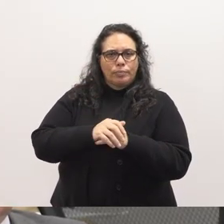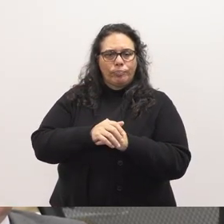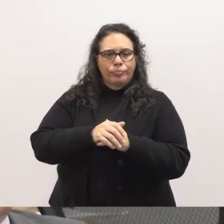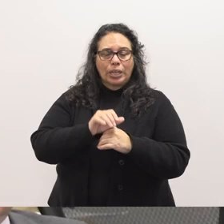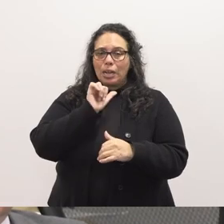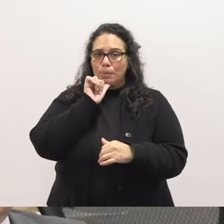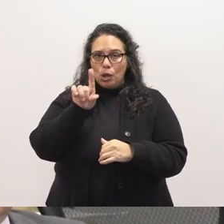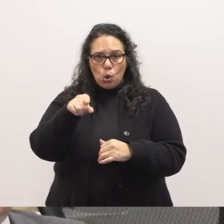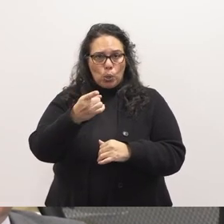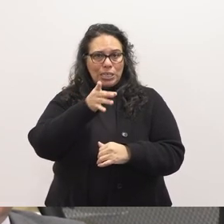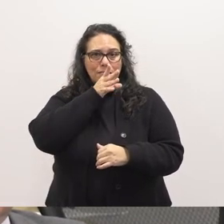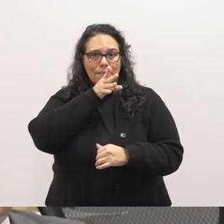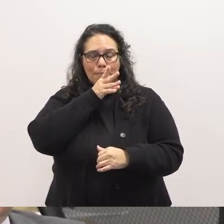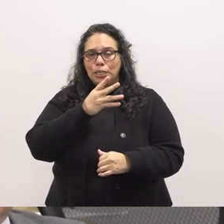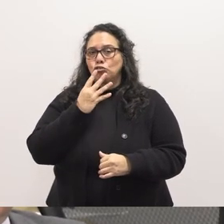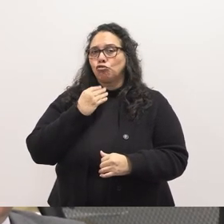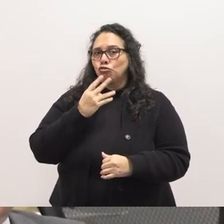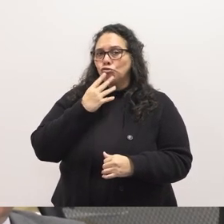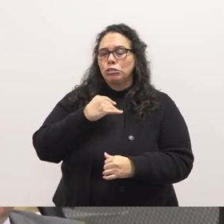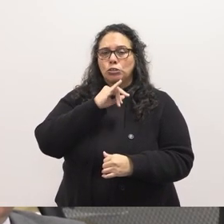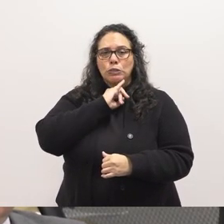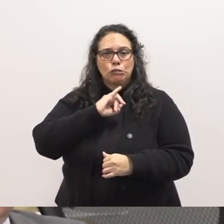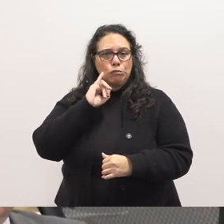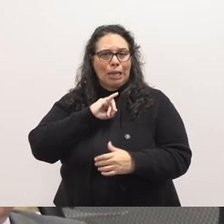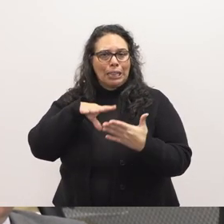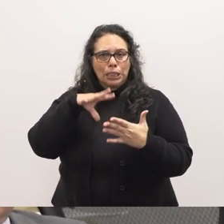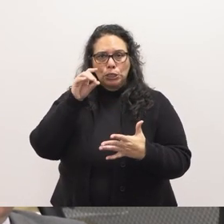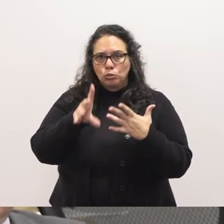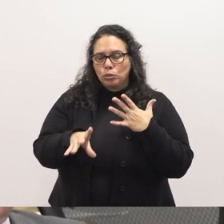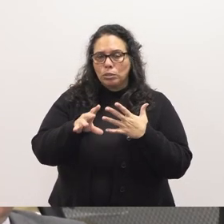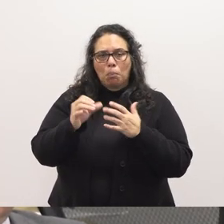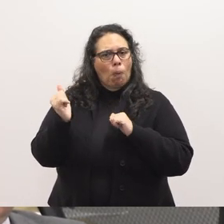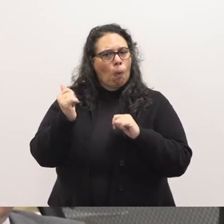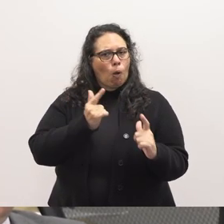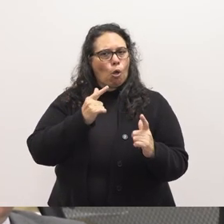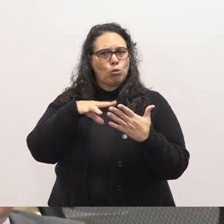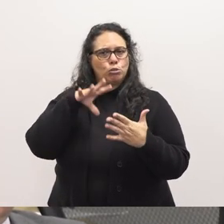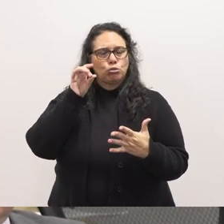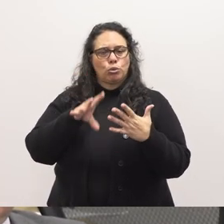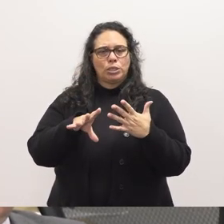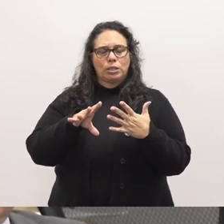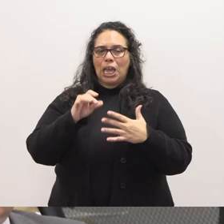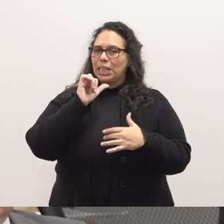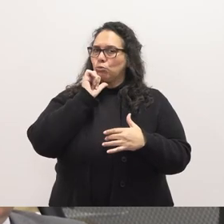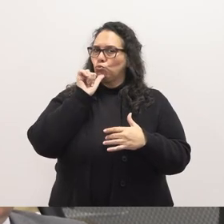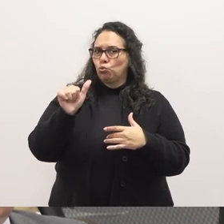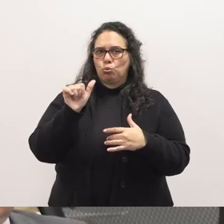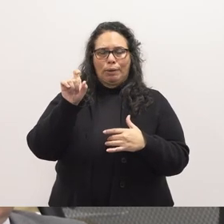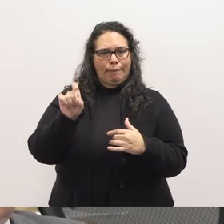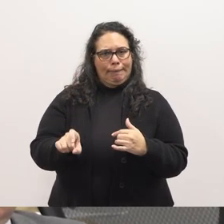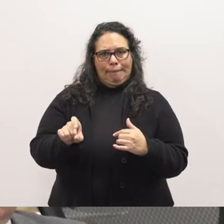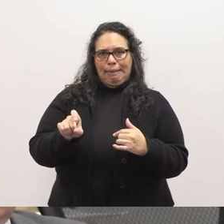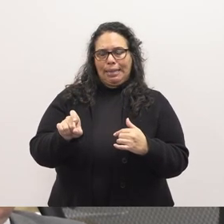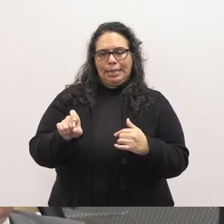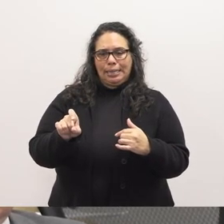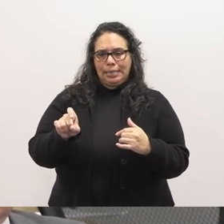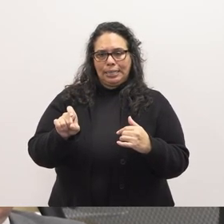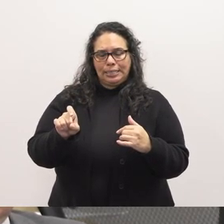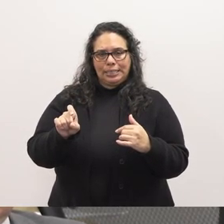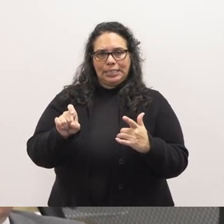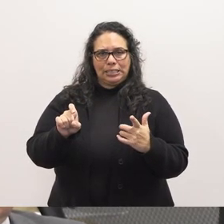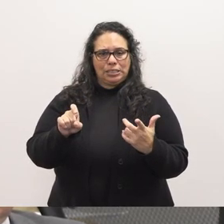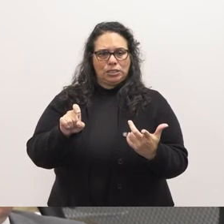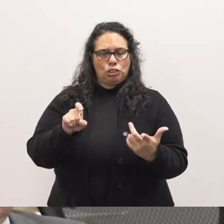not just talking about our Jewish or Israeli students here. I'm talking about all students. They do not need to be